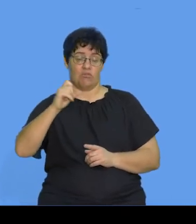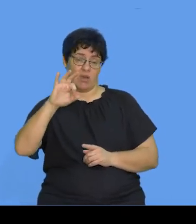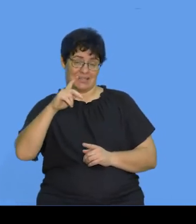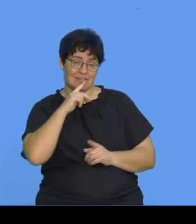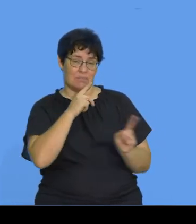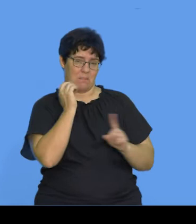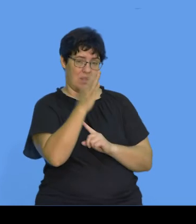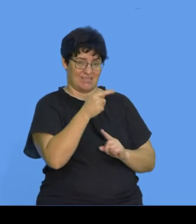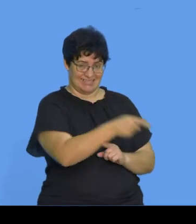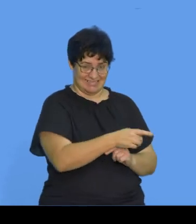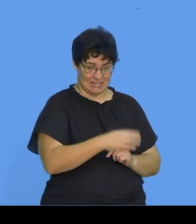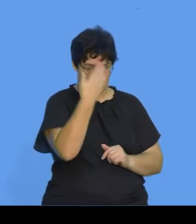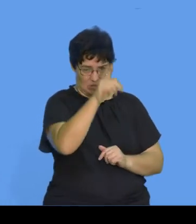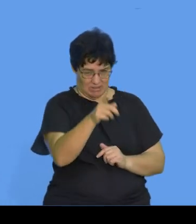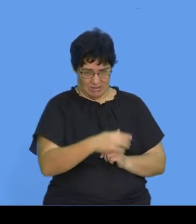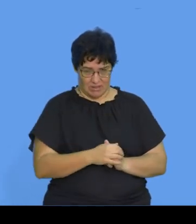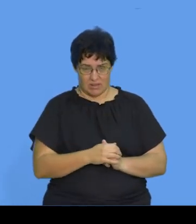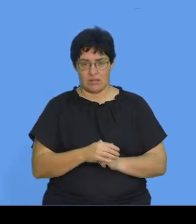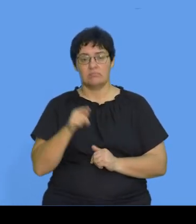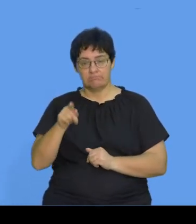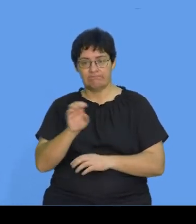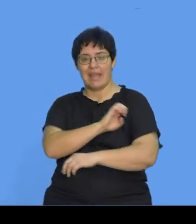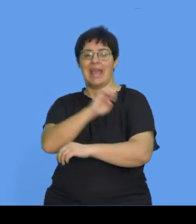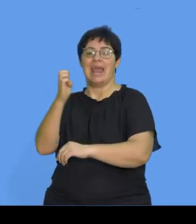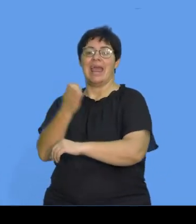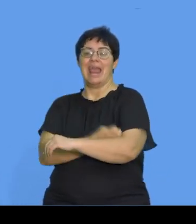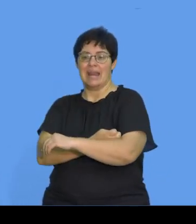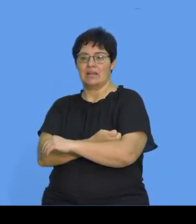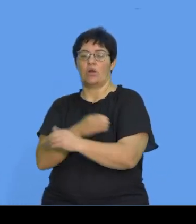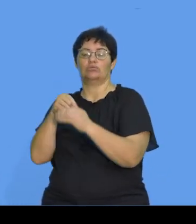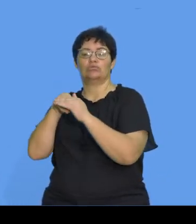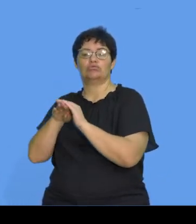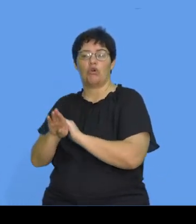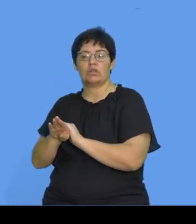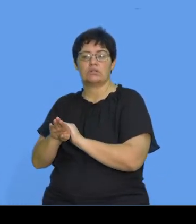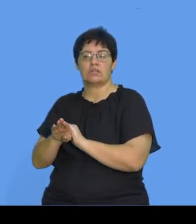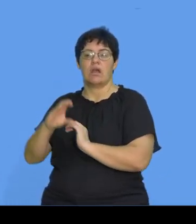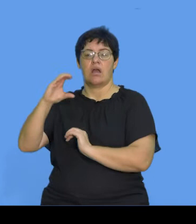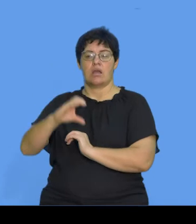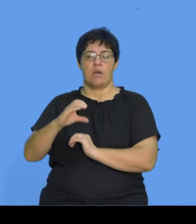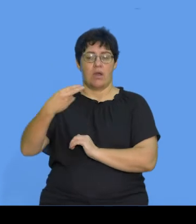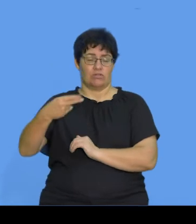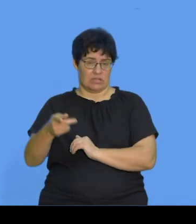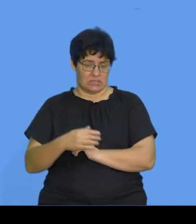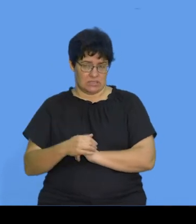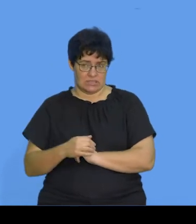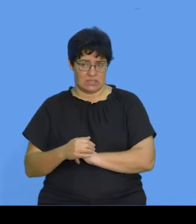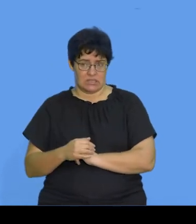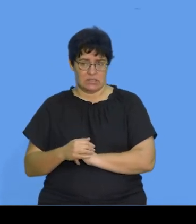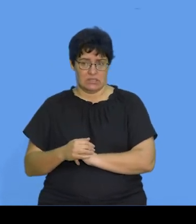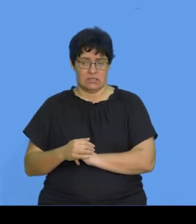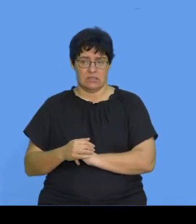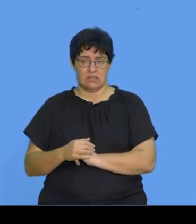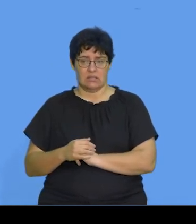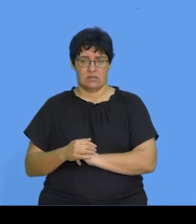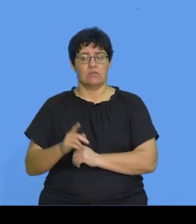because we know that, is an energy storage carbohydrate. So first of all, I need